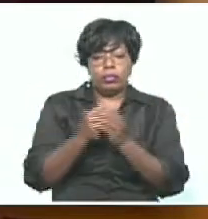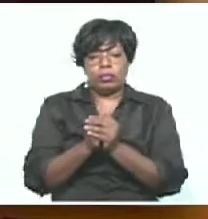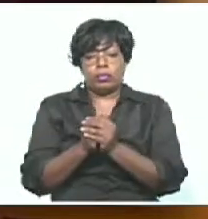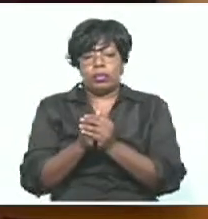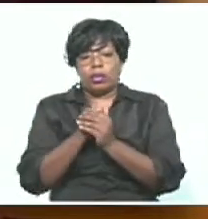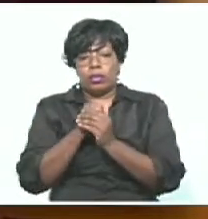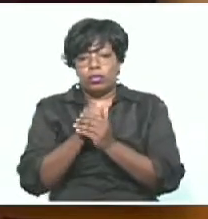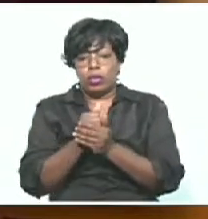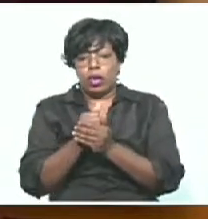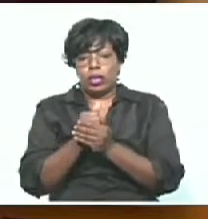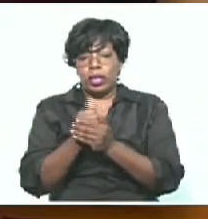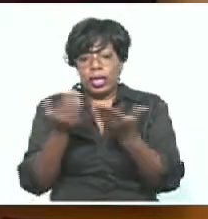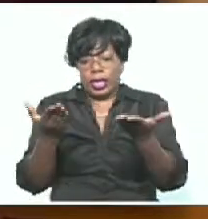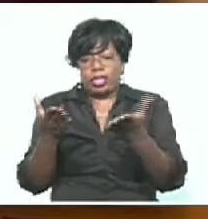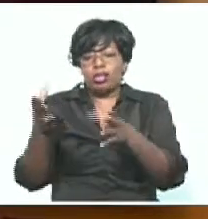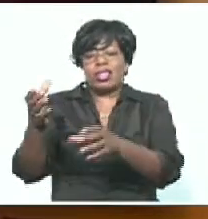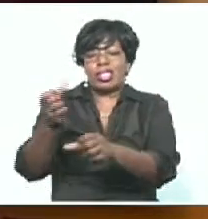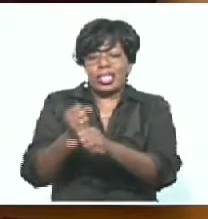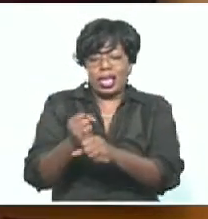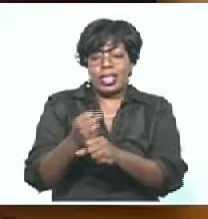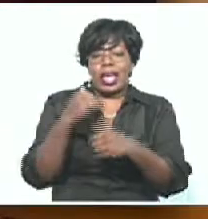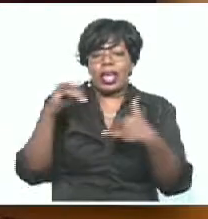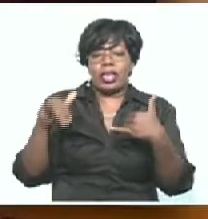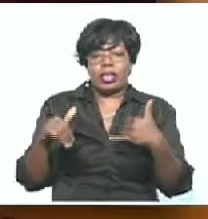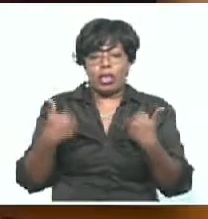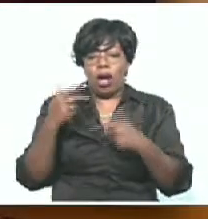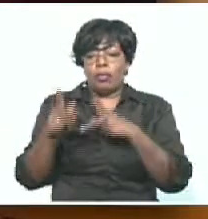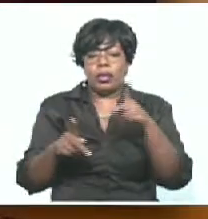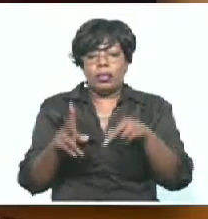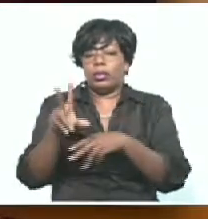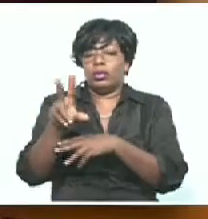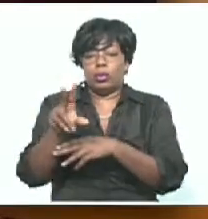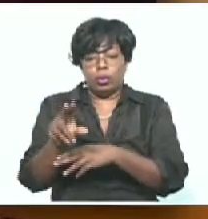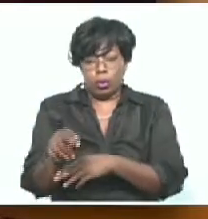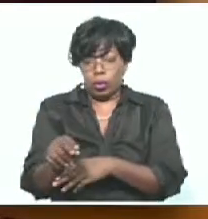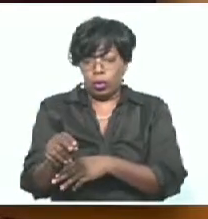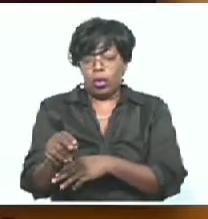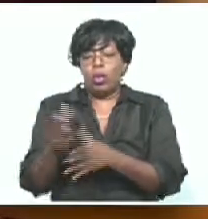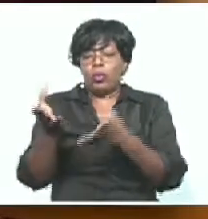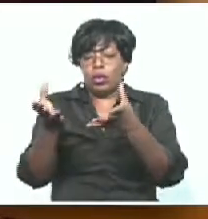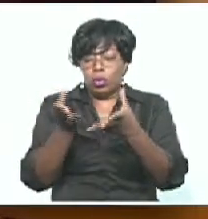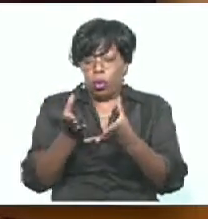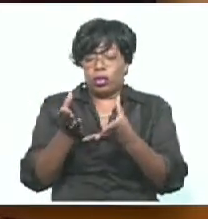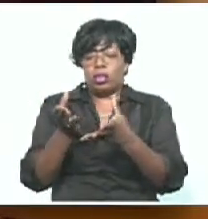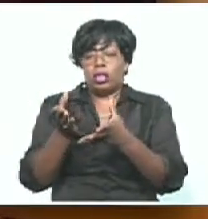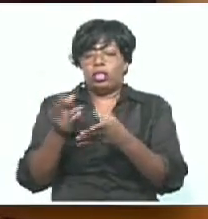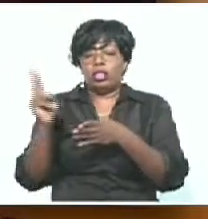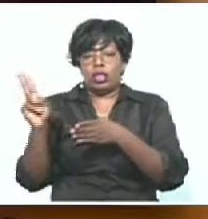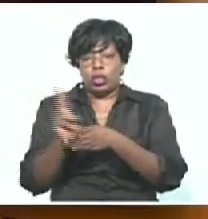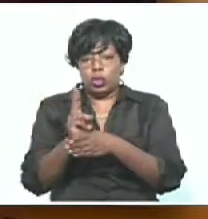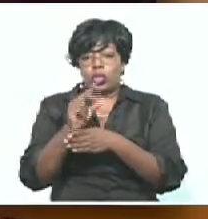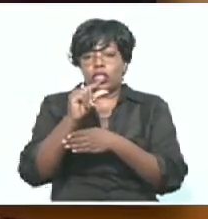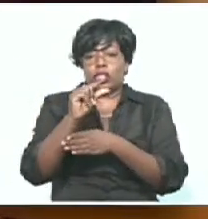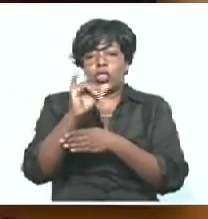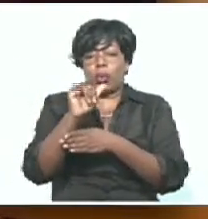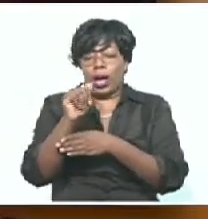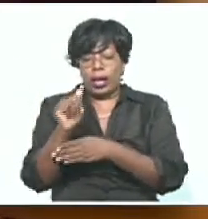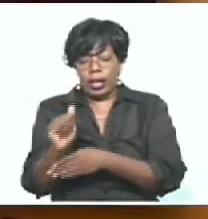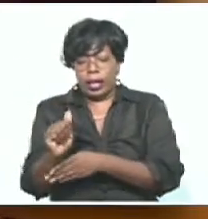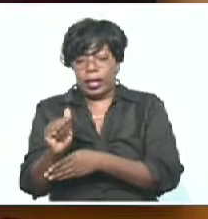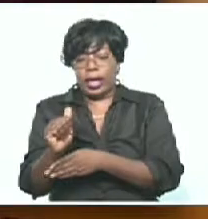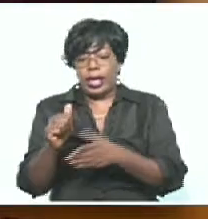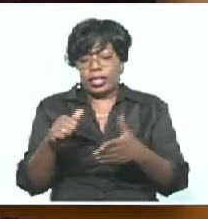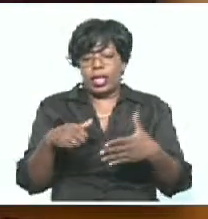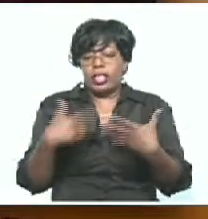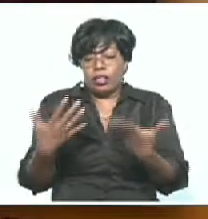take their young people or to use their organization. No, we want them to use the G.G.Y. because there's so much